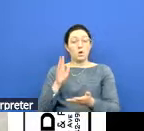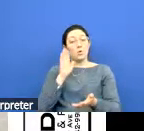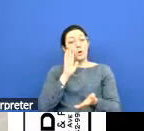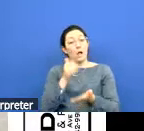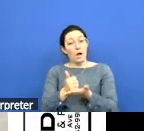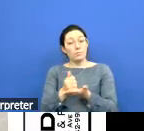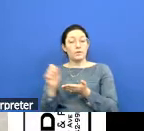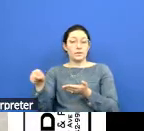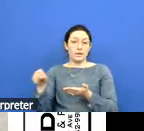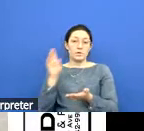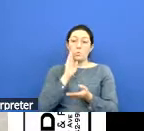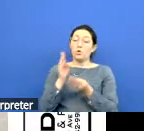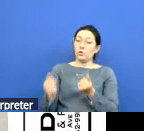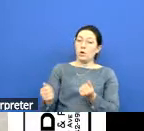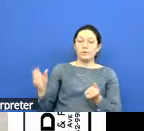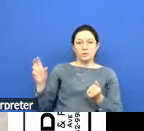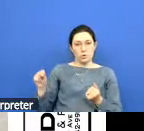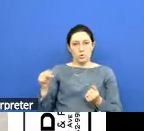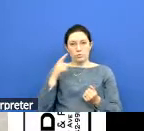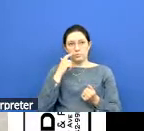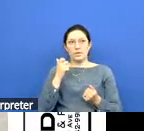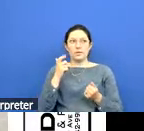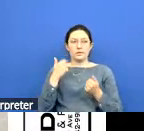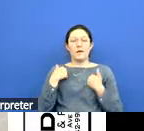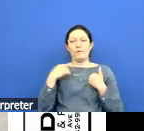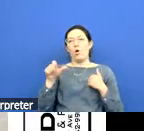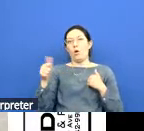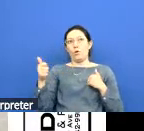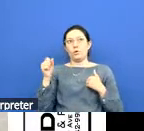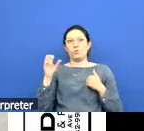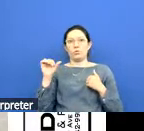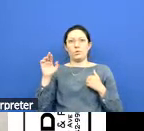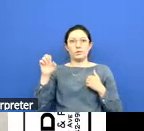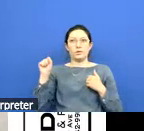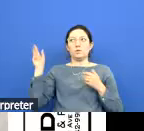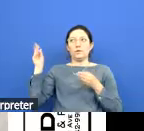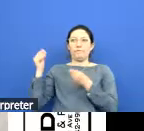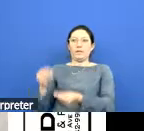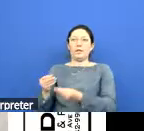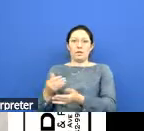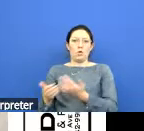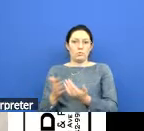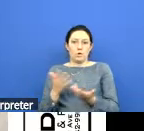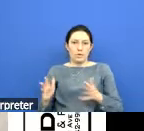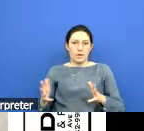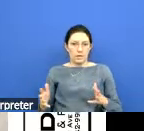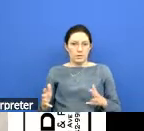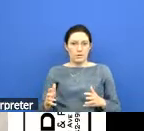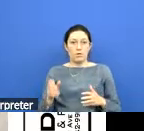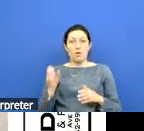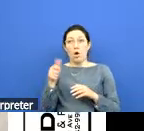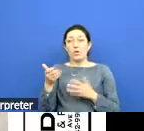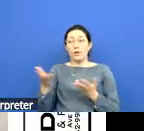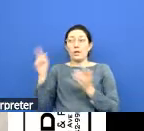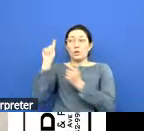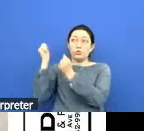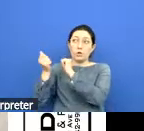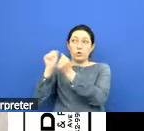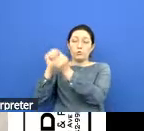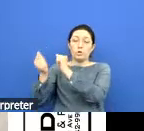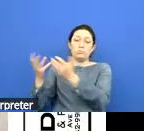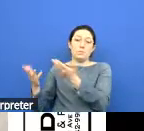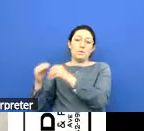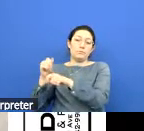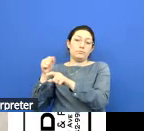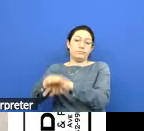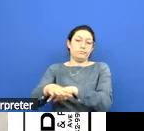problem? No, because there's so many other sources that are existing going in there. As other stuff changes, so in